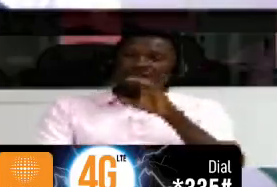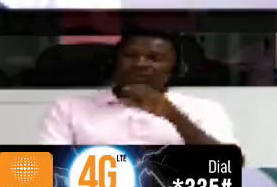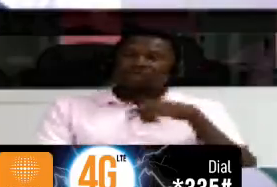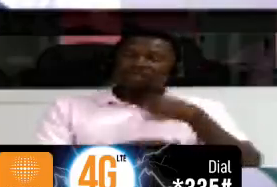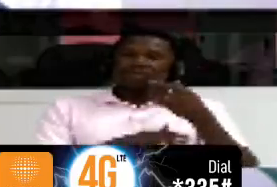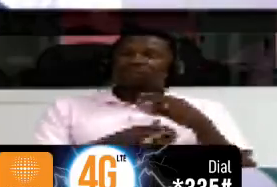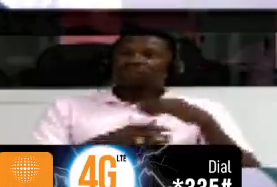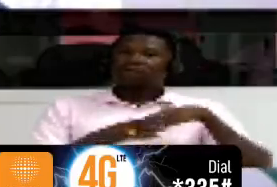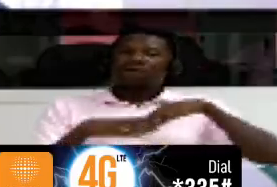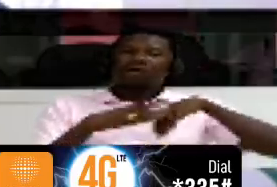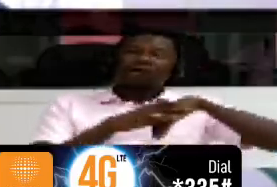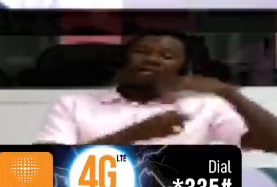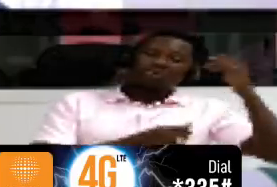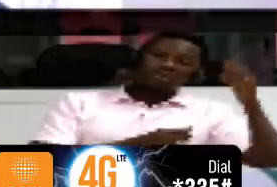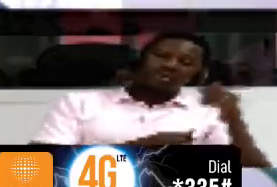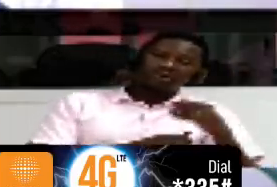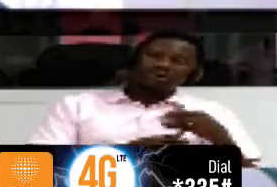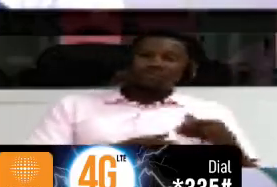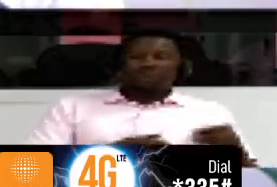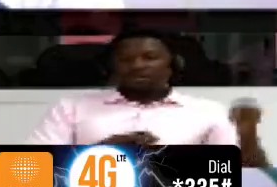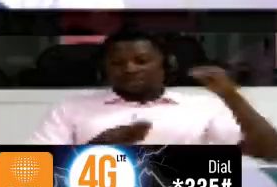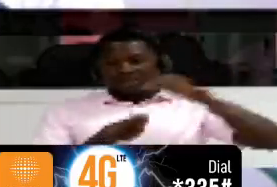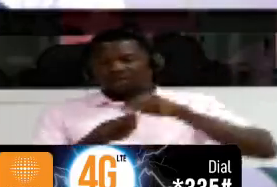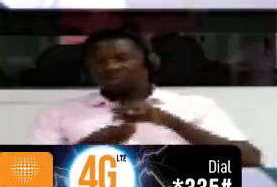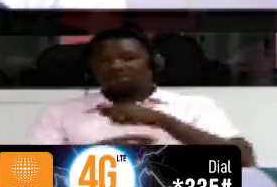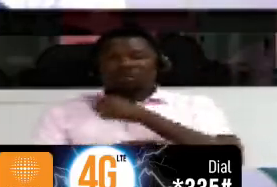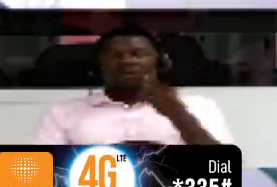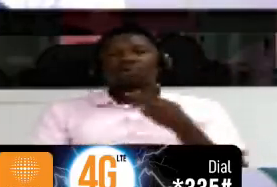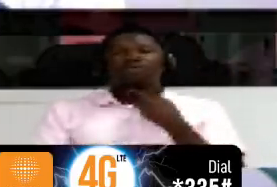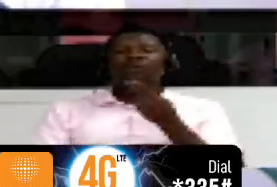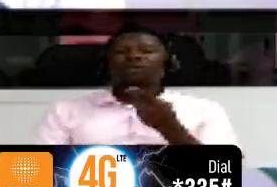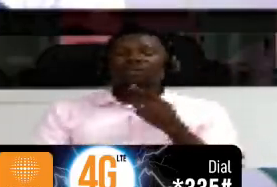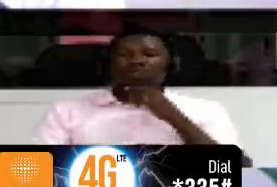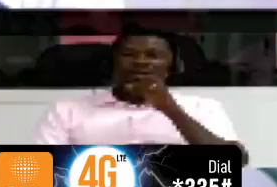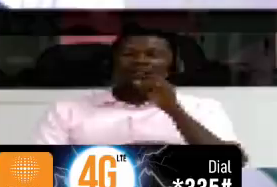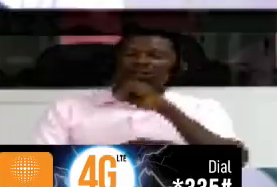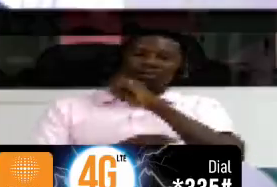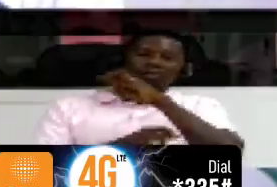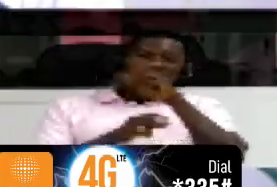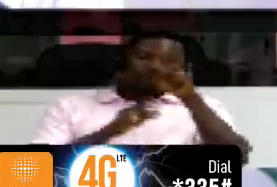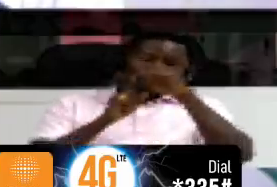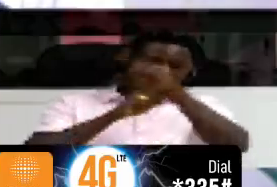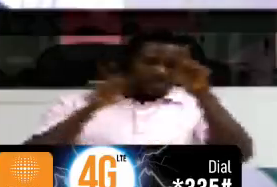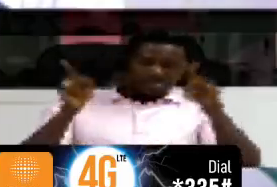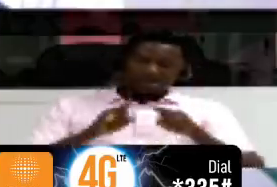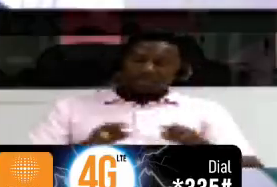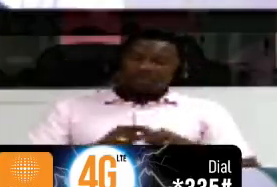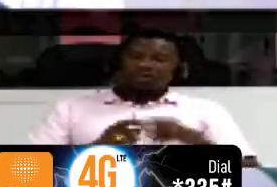in the diaspora, added their voice at the international community